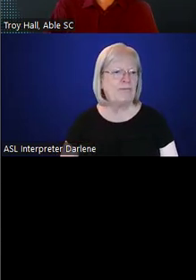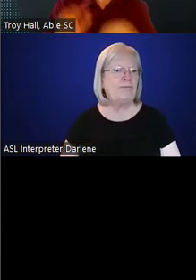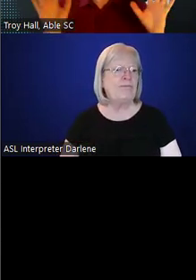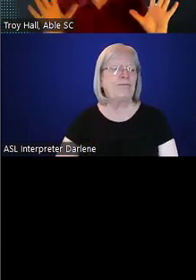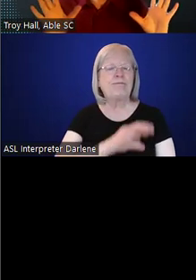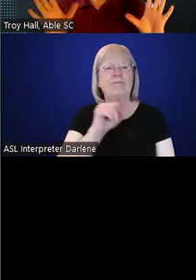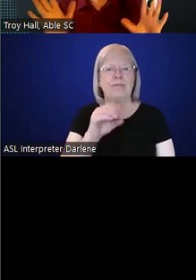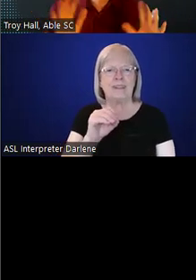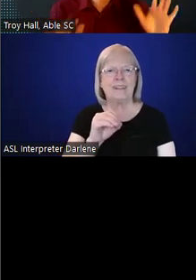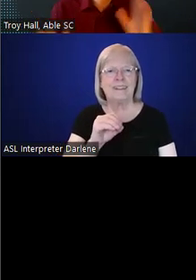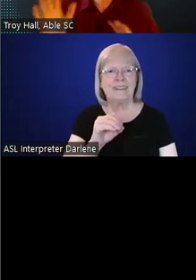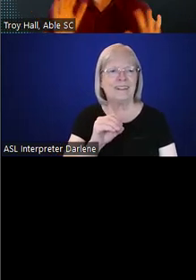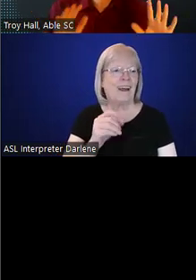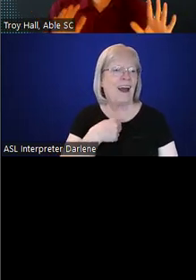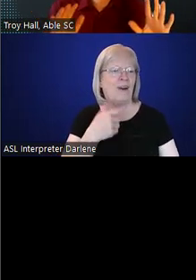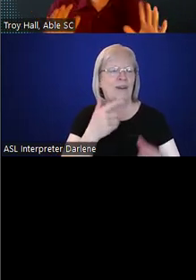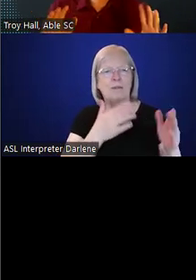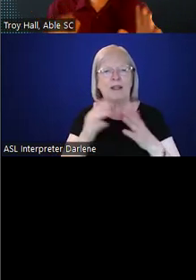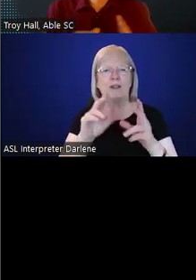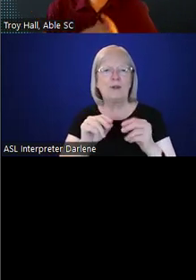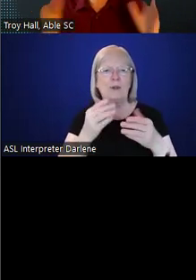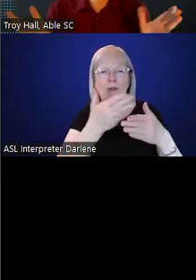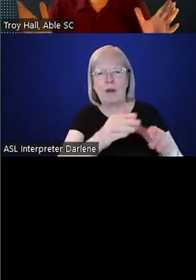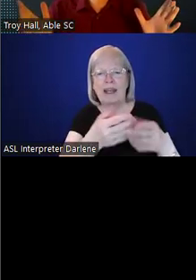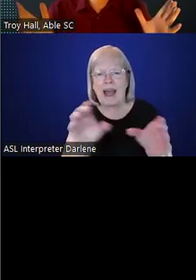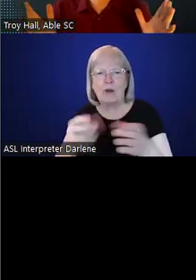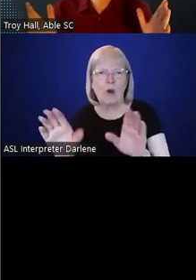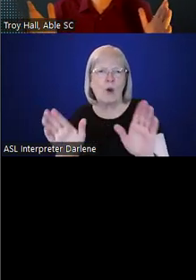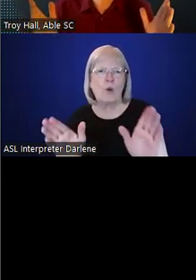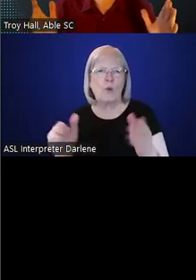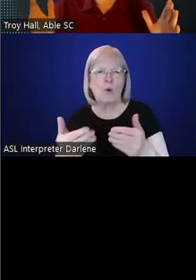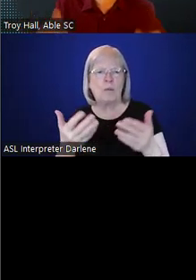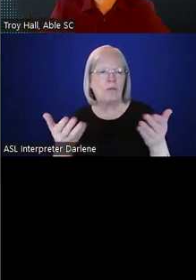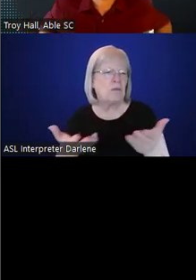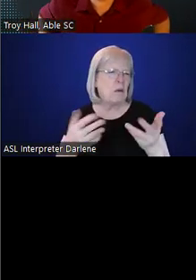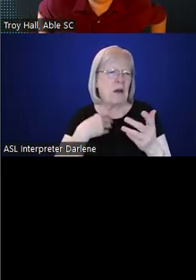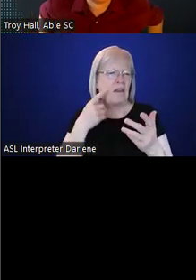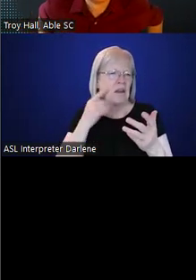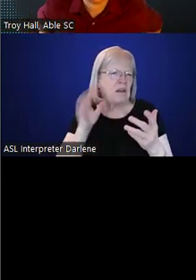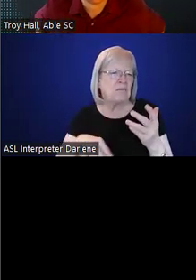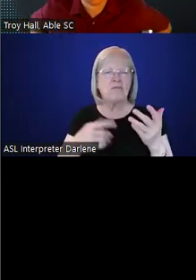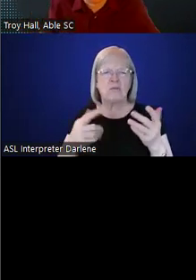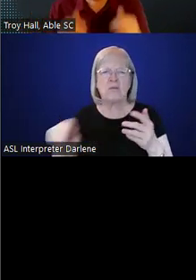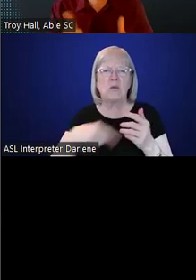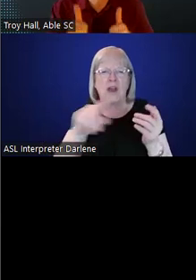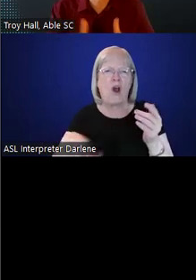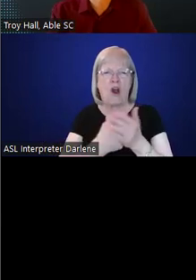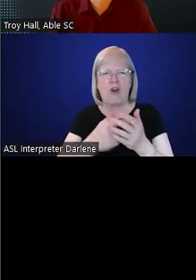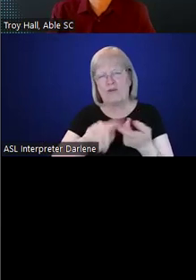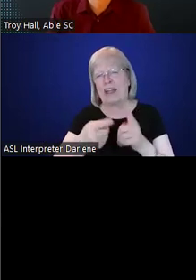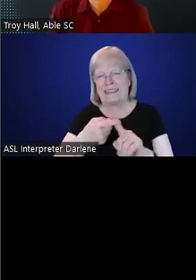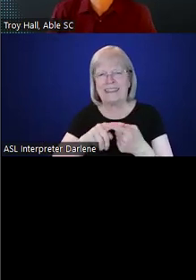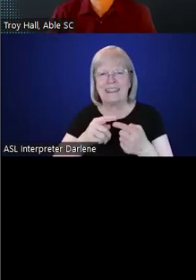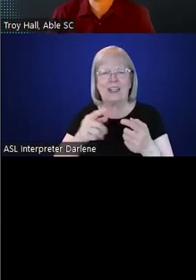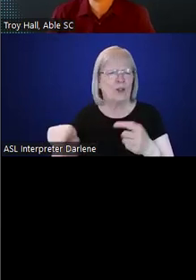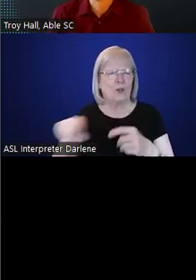So I was going to do a whole breakout room thing, but I feel like we're all friends here, and you guys are